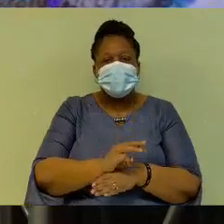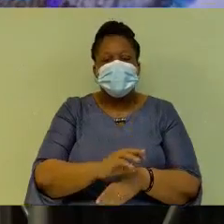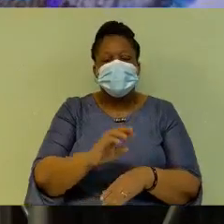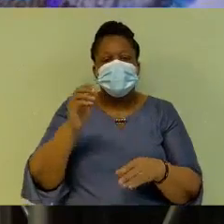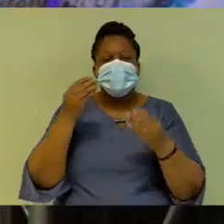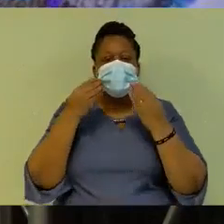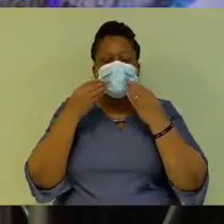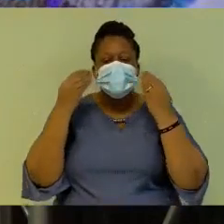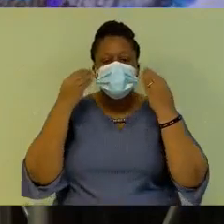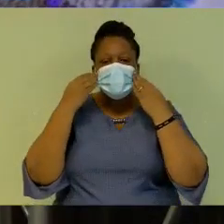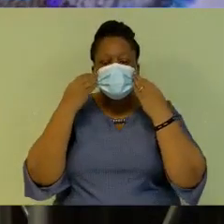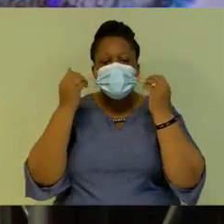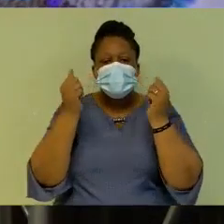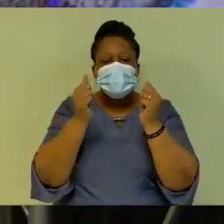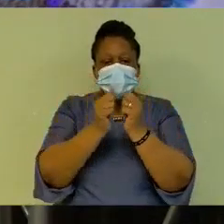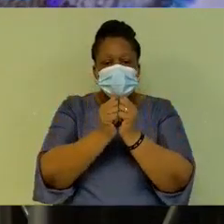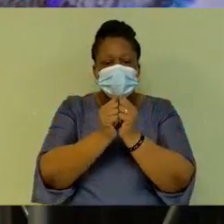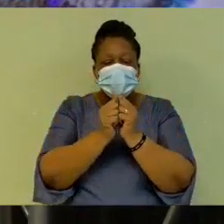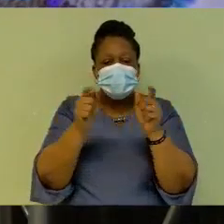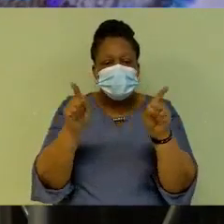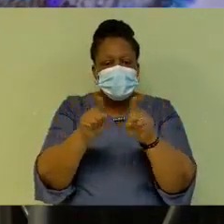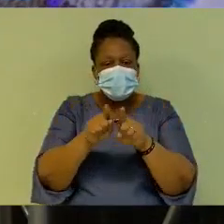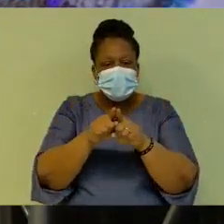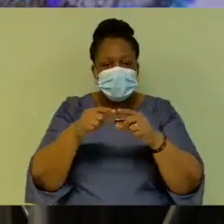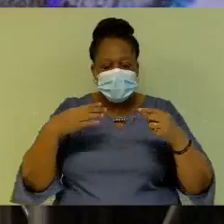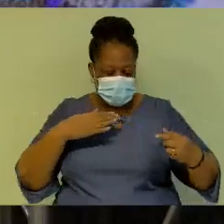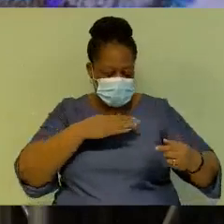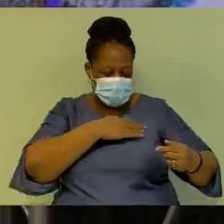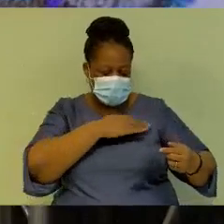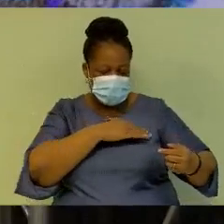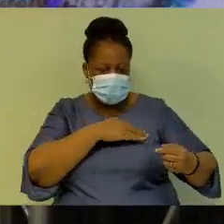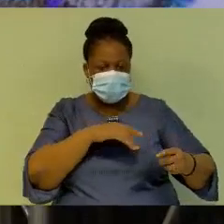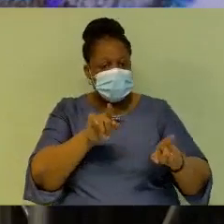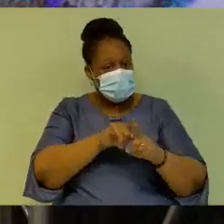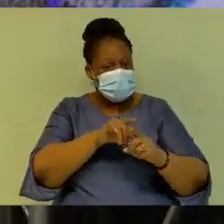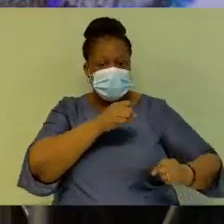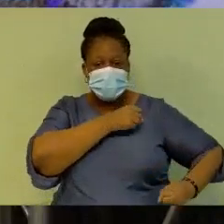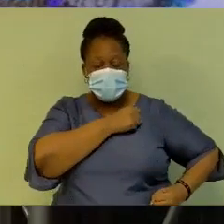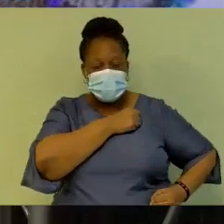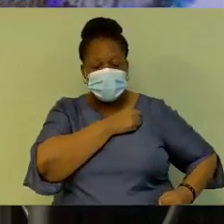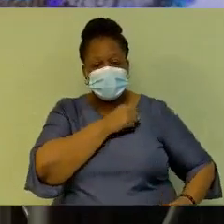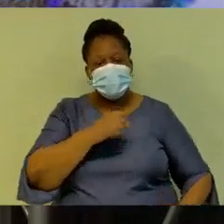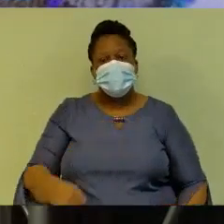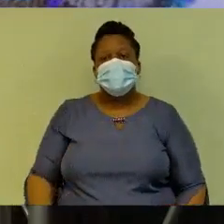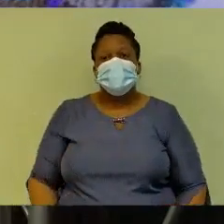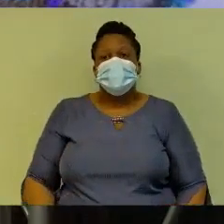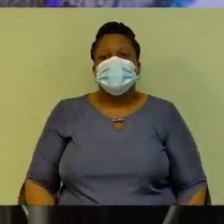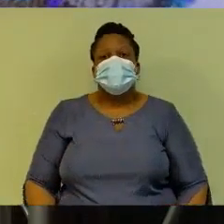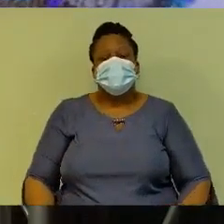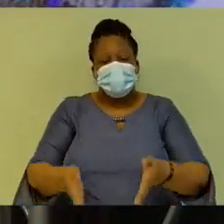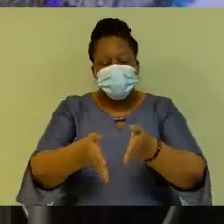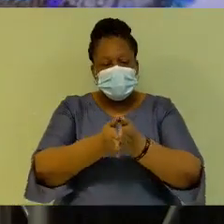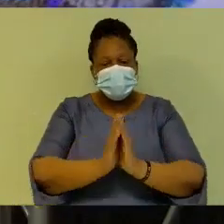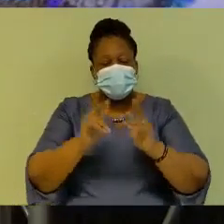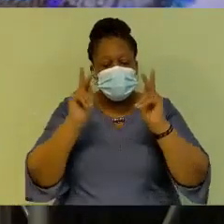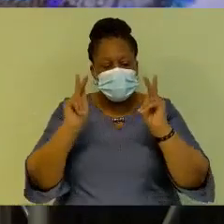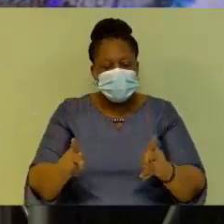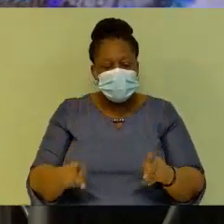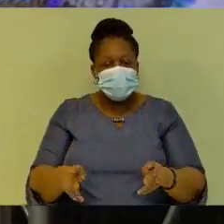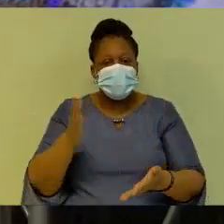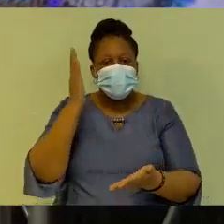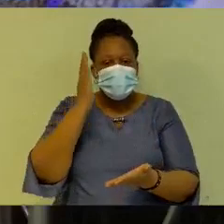any item of military gears. As such, the St. Kitts Nevis Defense Force advises against the wearing of